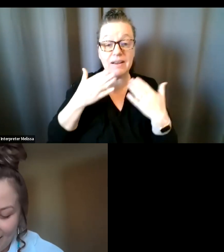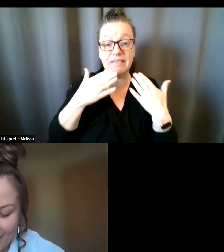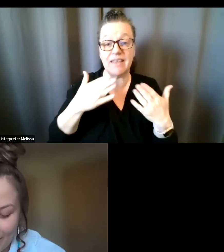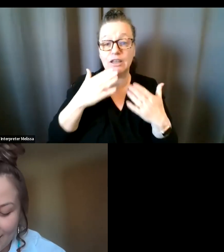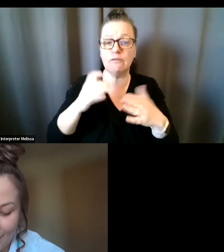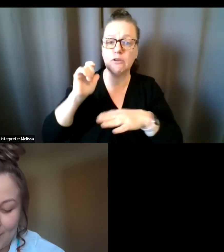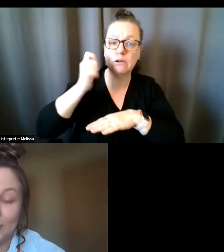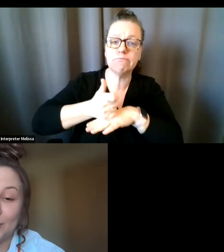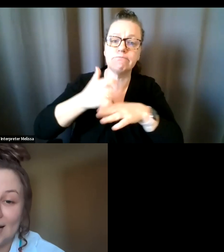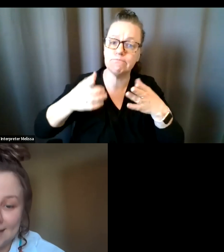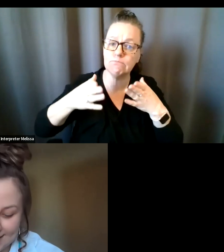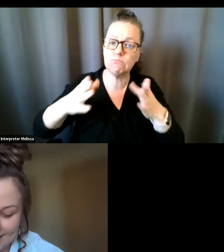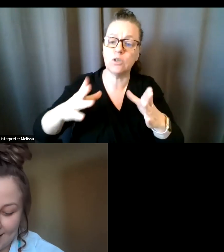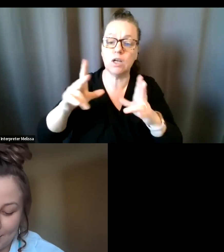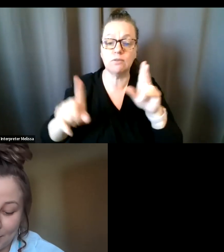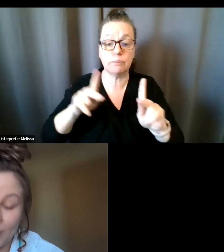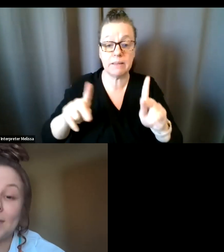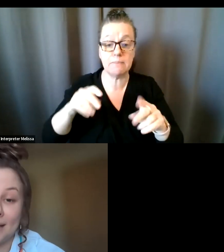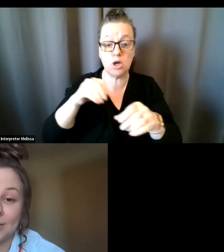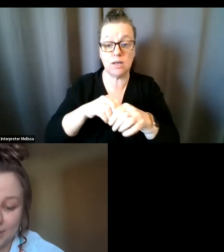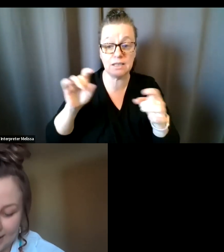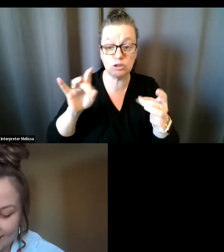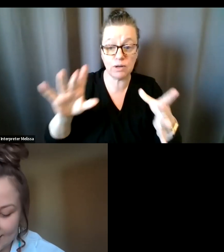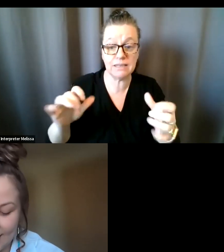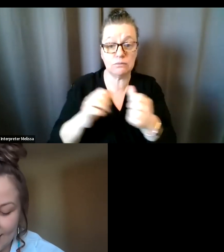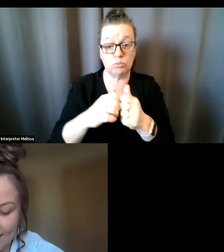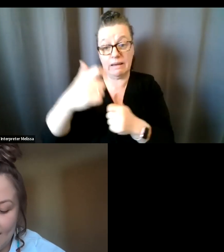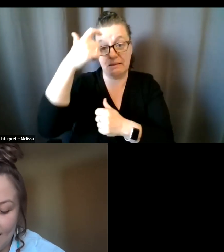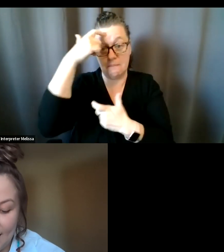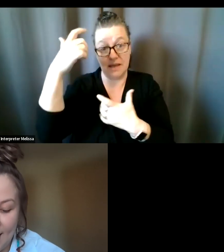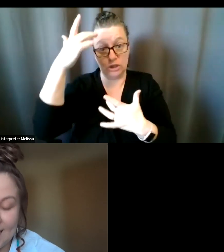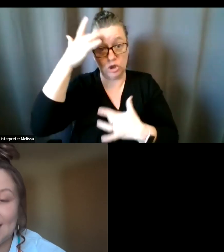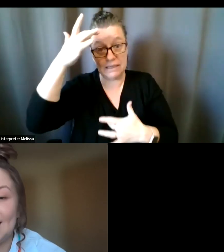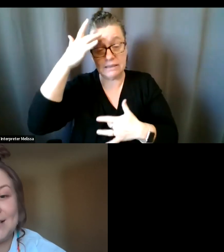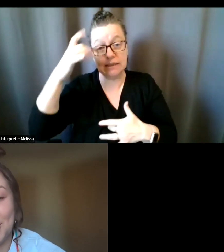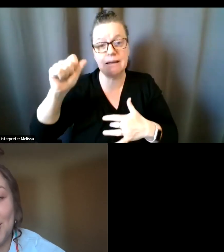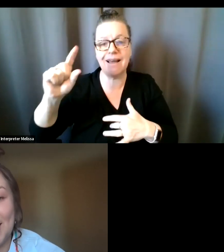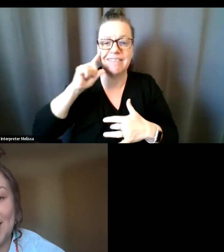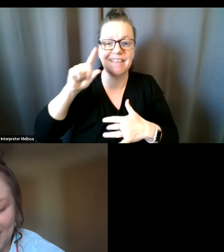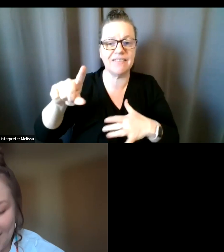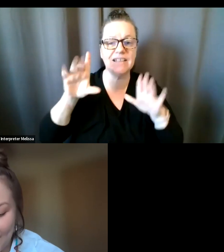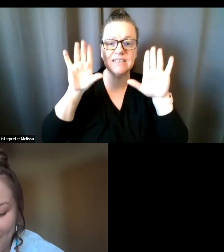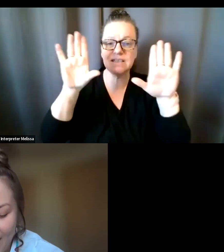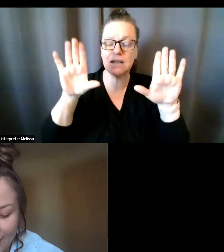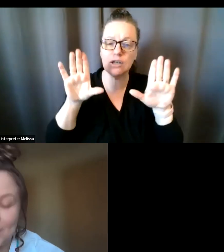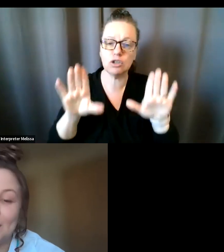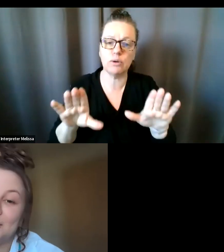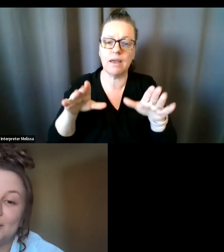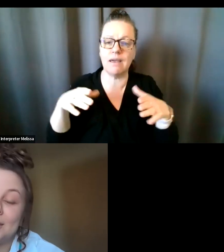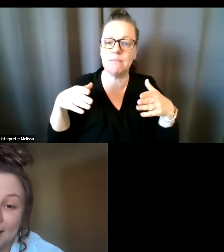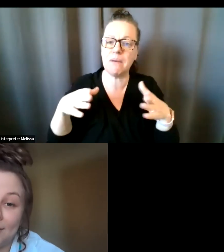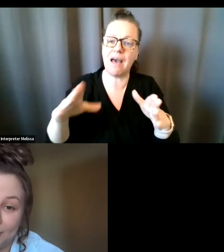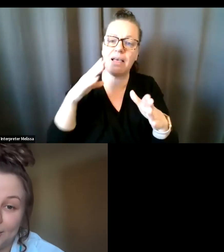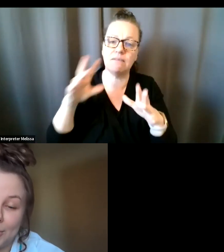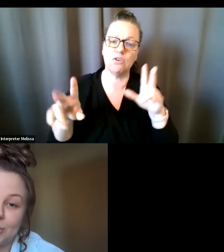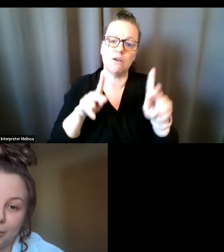paving the pathway for people in crisis and people with mental illness. I think this is a great path for people to